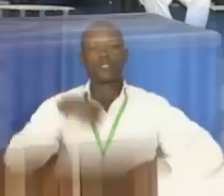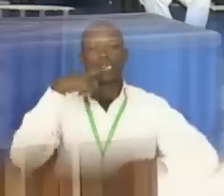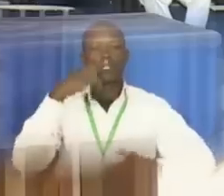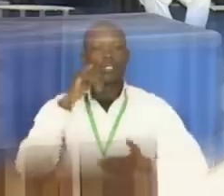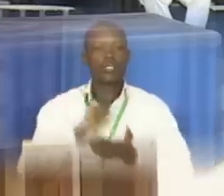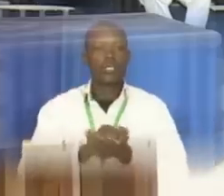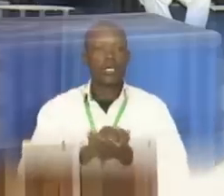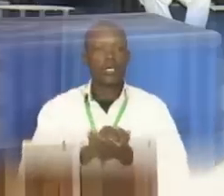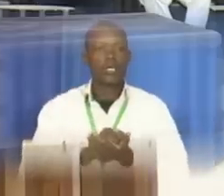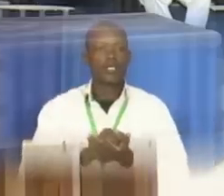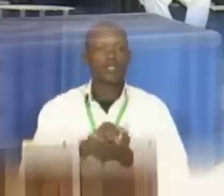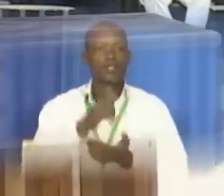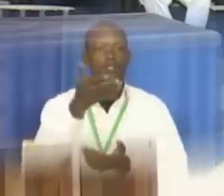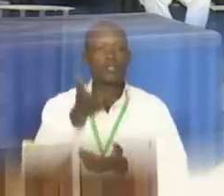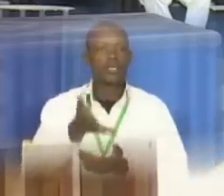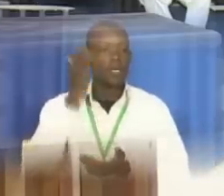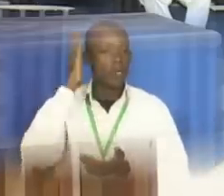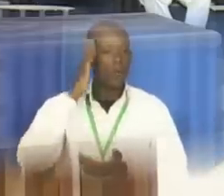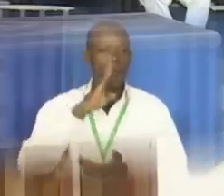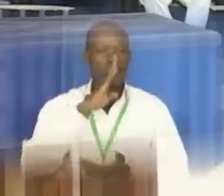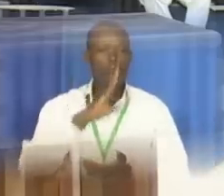there'll be earthquakes